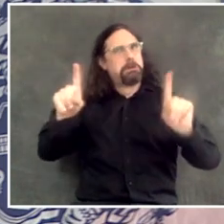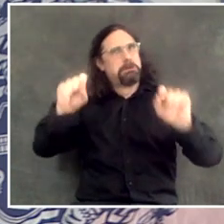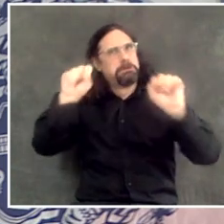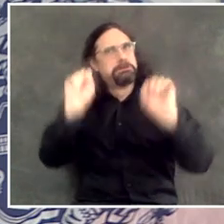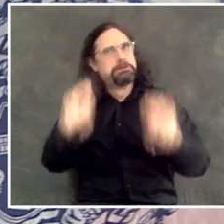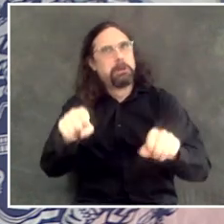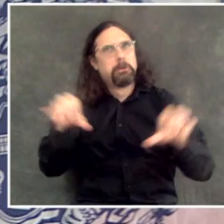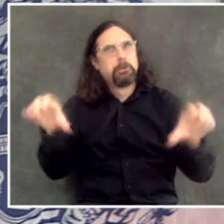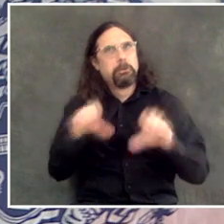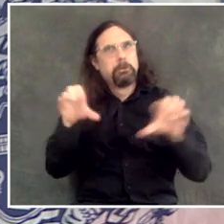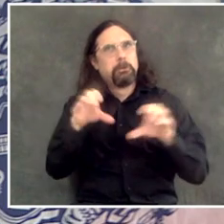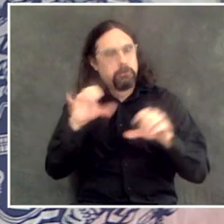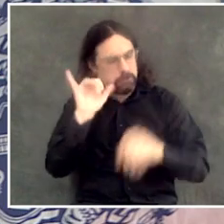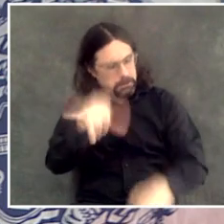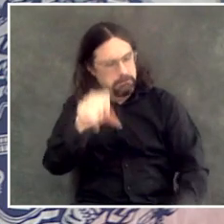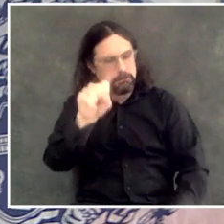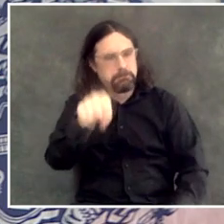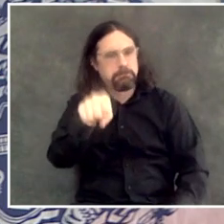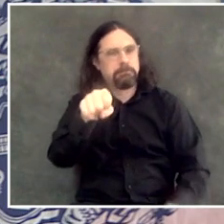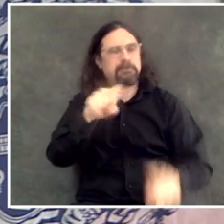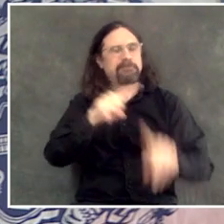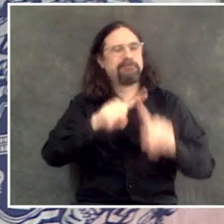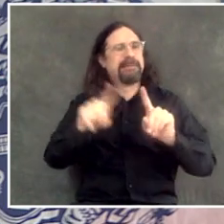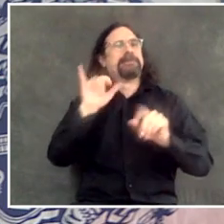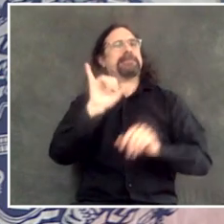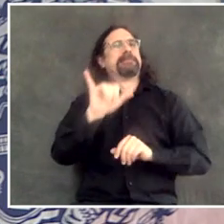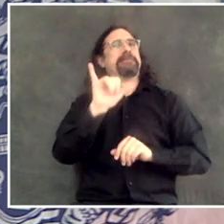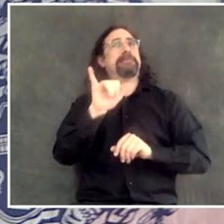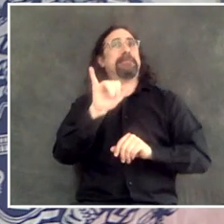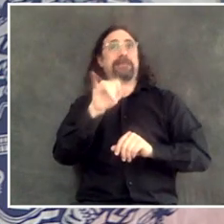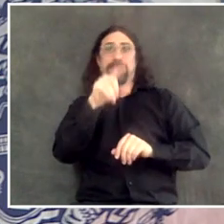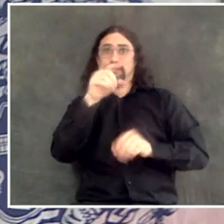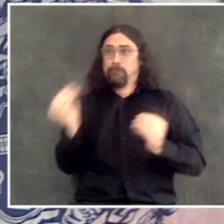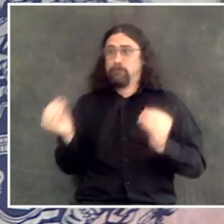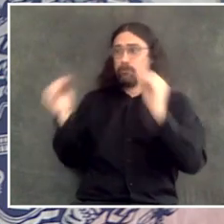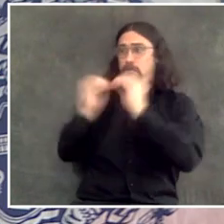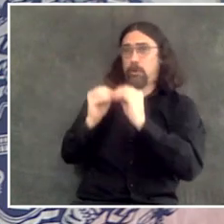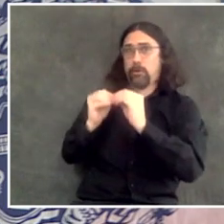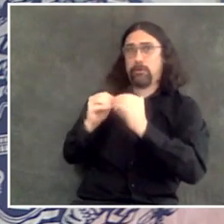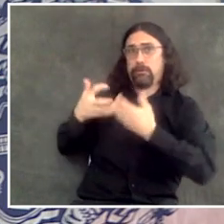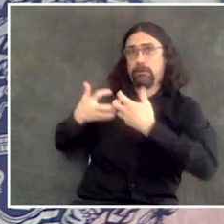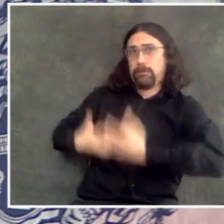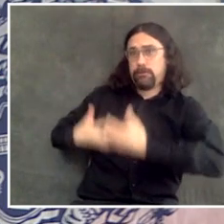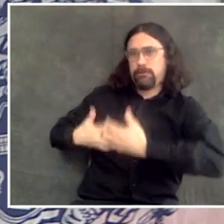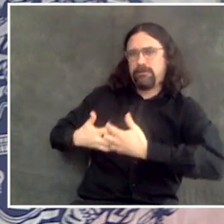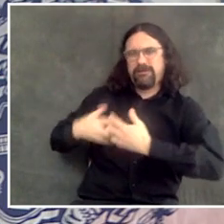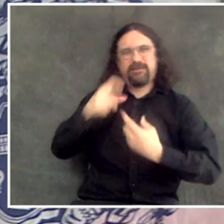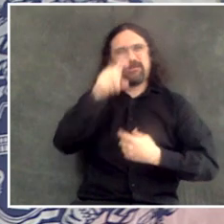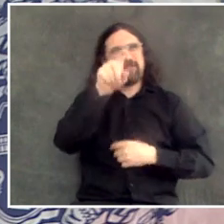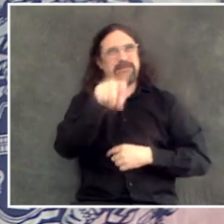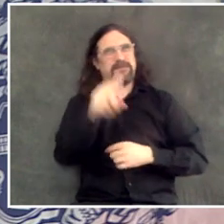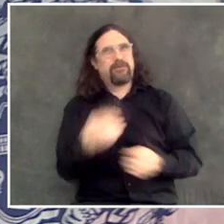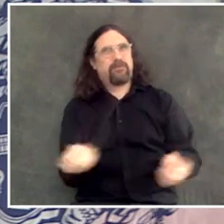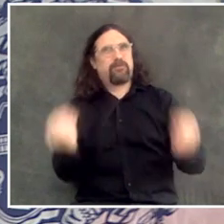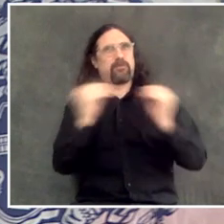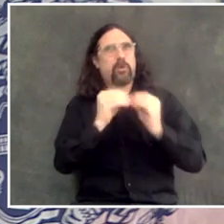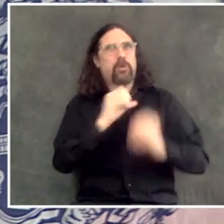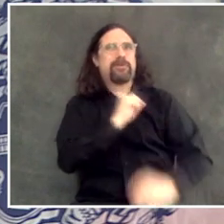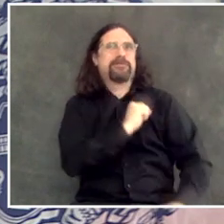country if we're going to meet this goal in time. So I will not focus as much